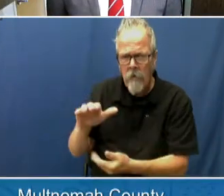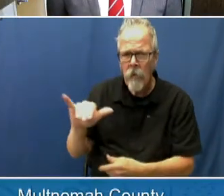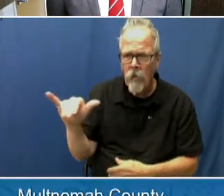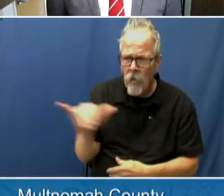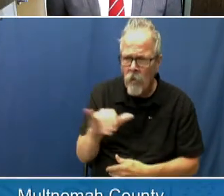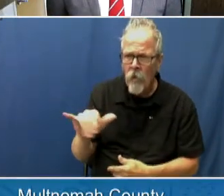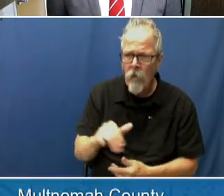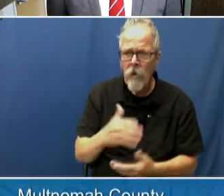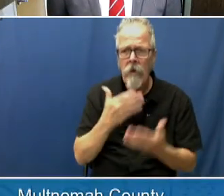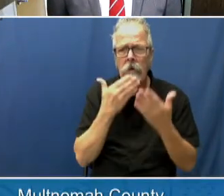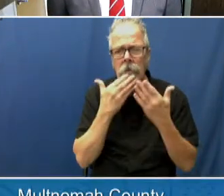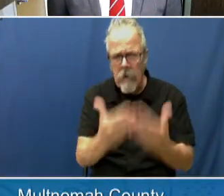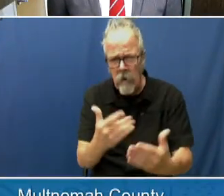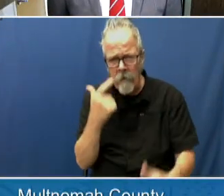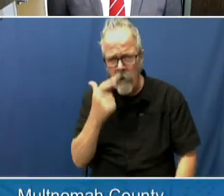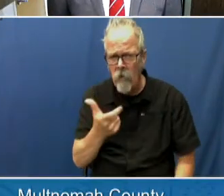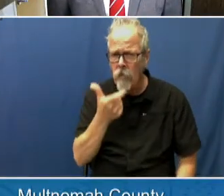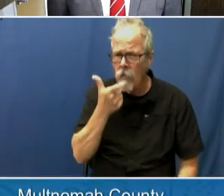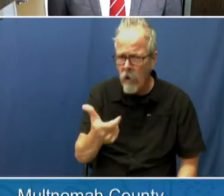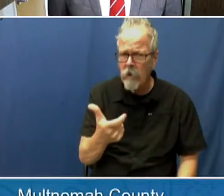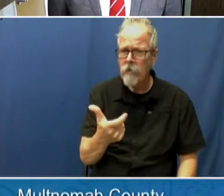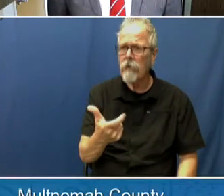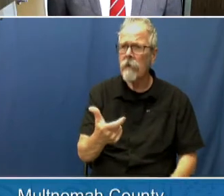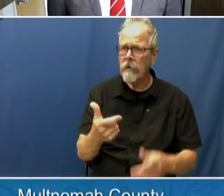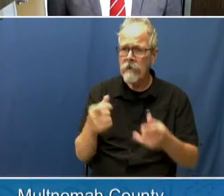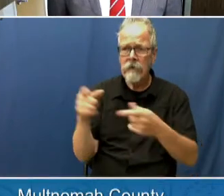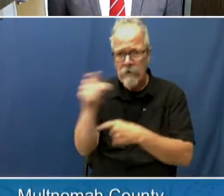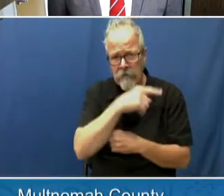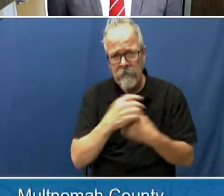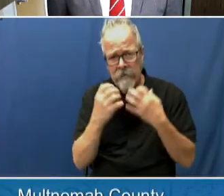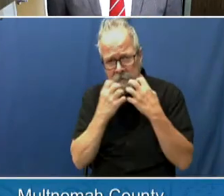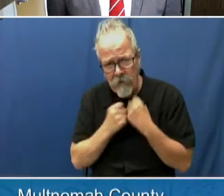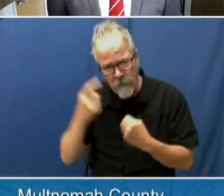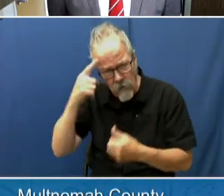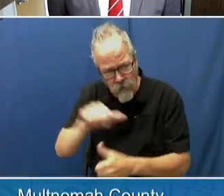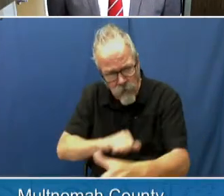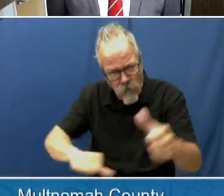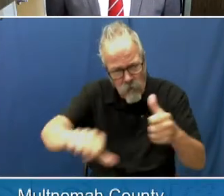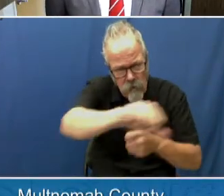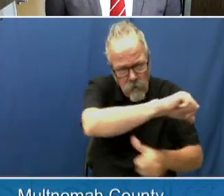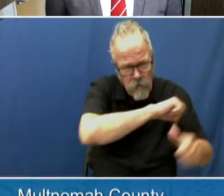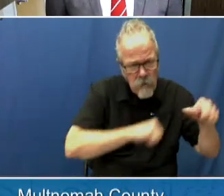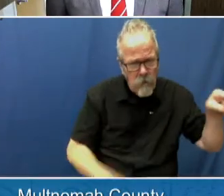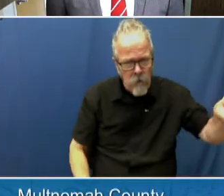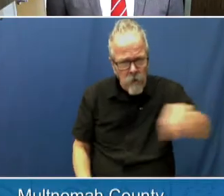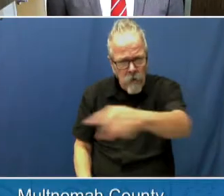these values who are at work today, caring for a loved one, or in a classroom. Thank you.